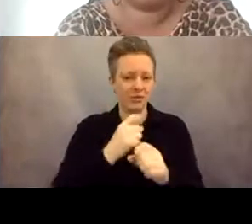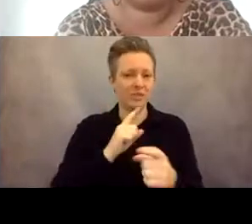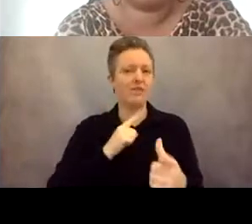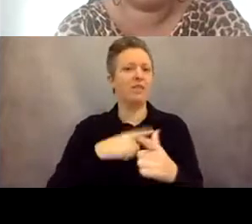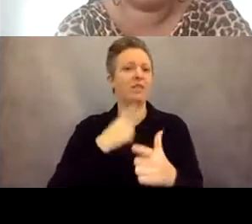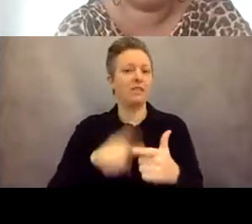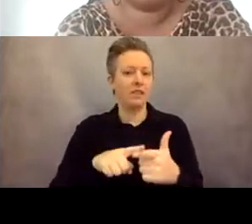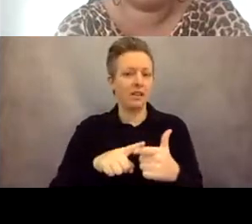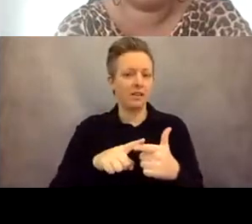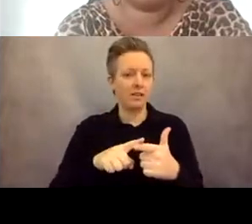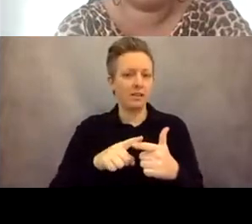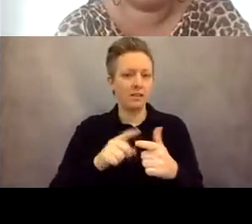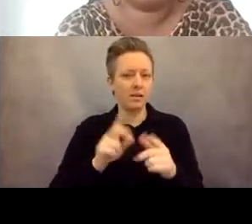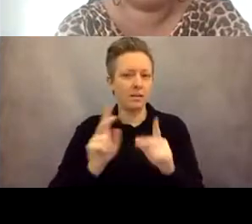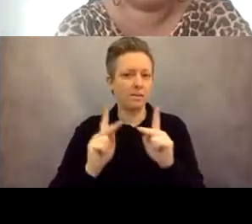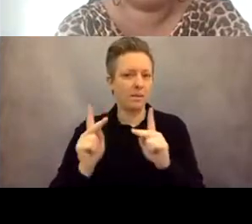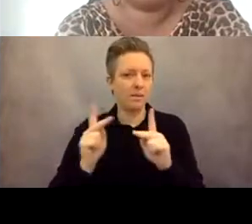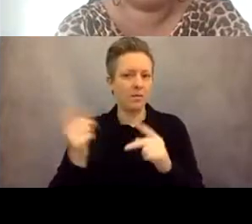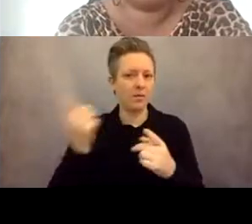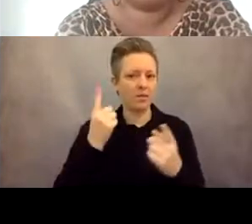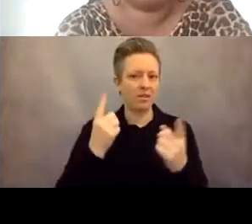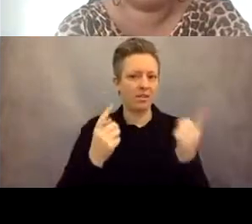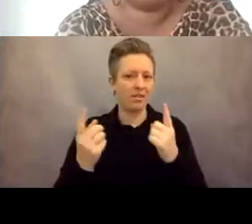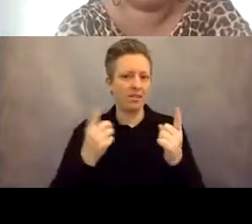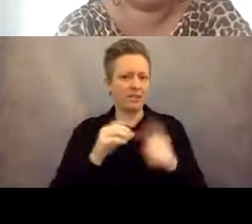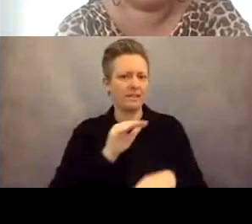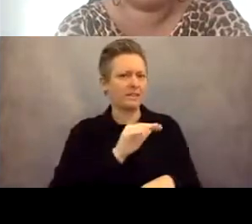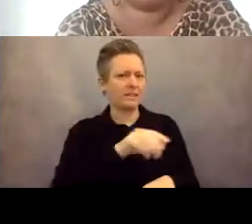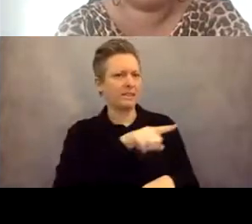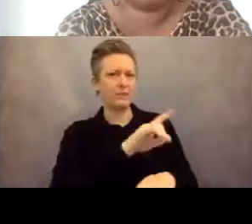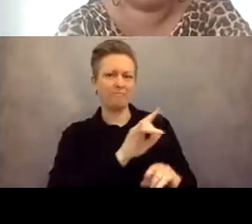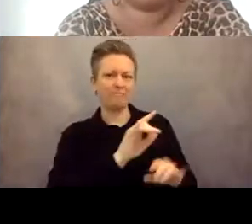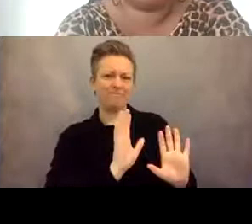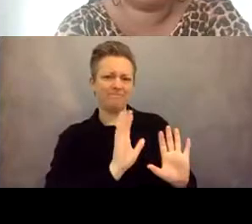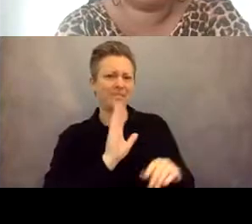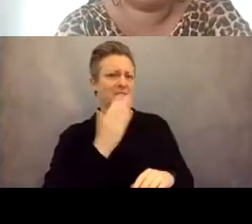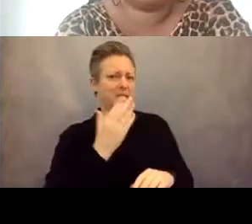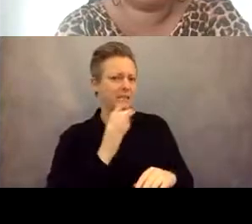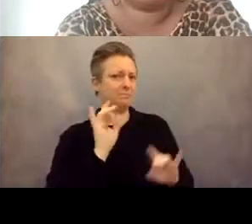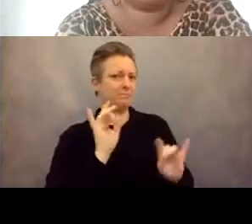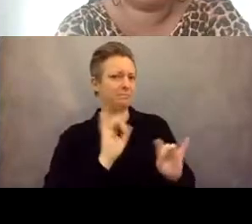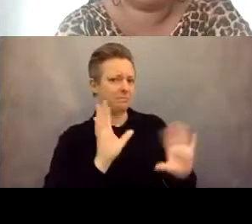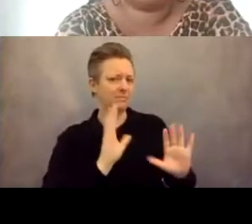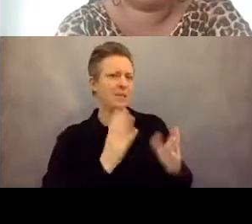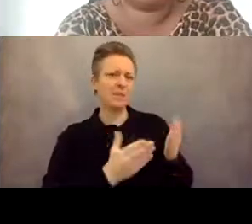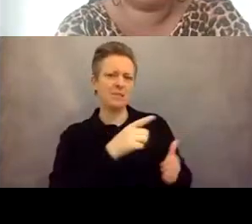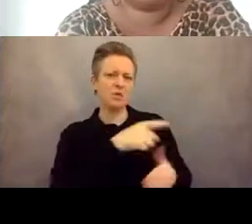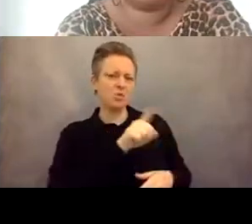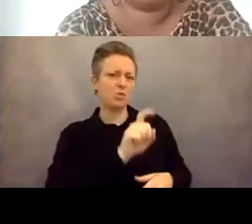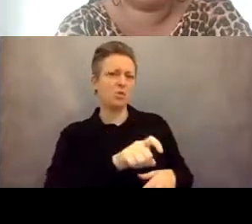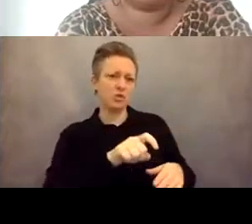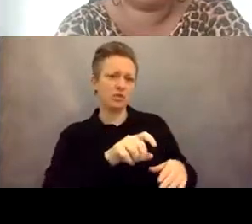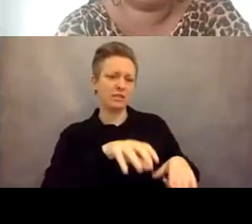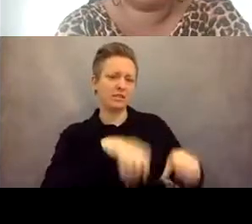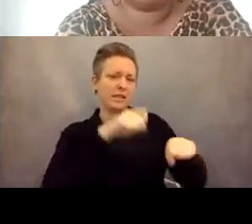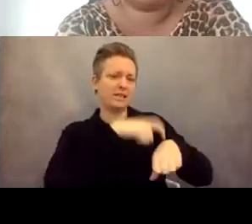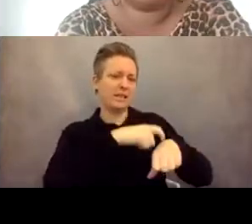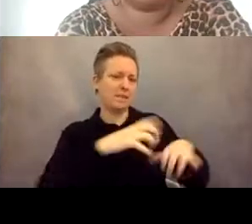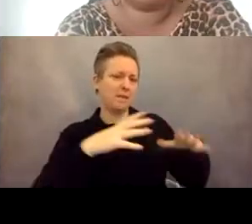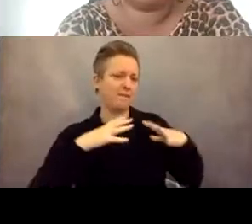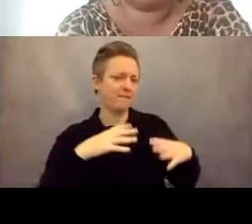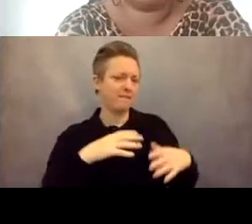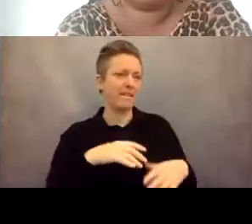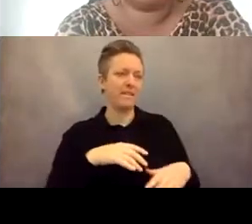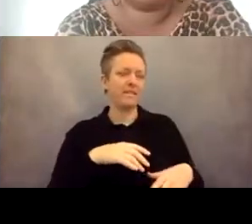doing that, hey Laura, you're tripping, you should take some time off. And I'm sure somebody said something earlier than 10 years